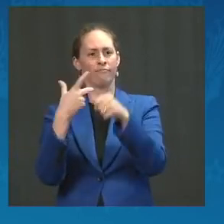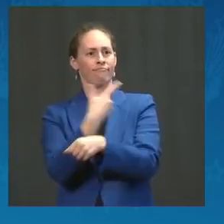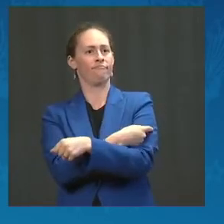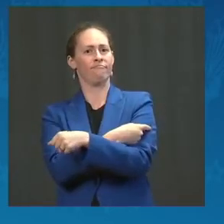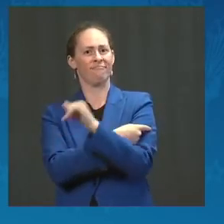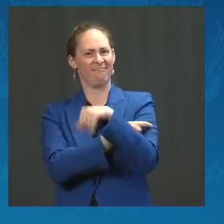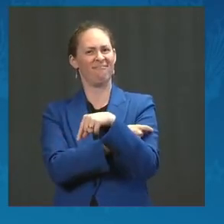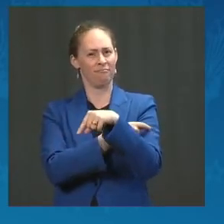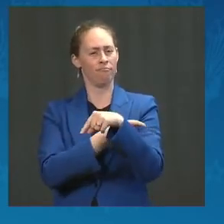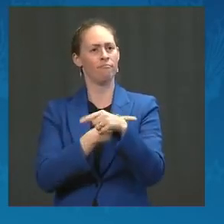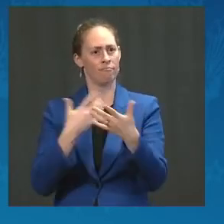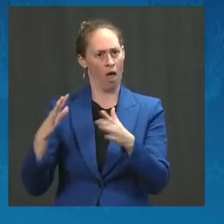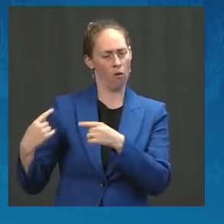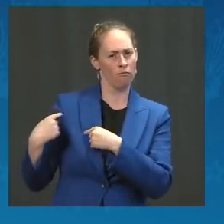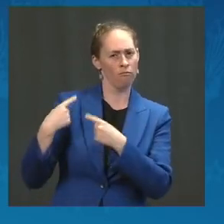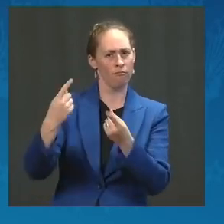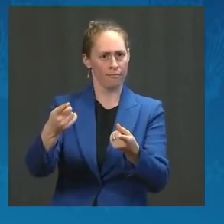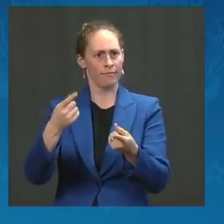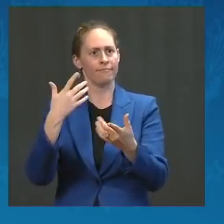months, more than